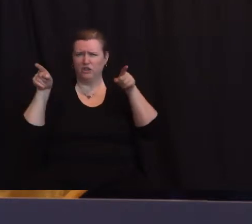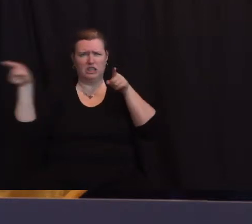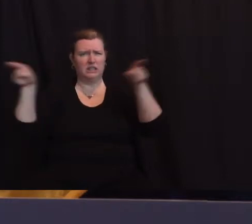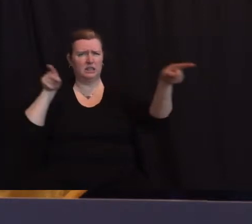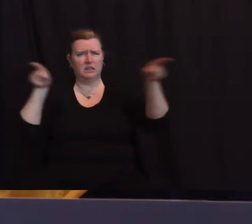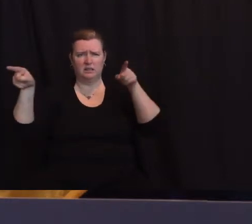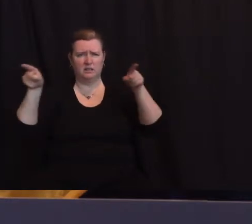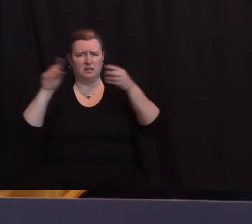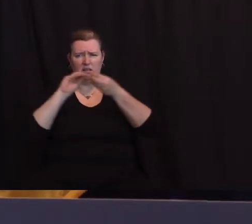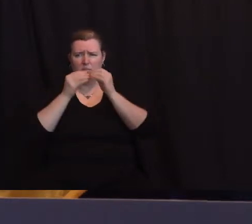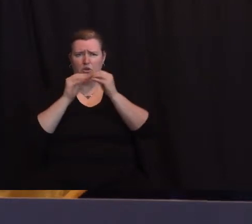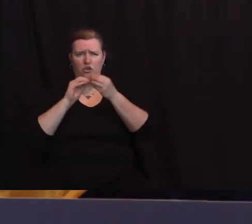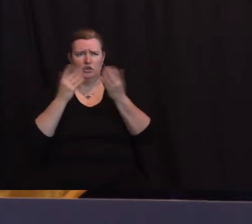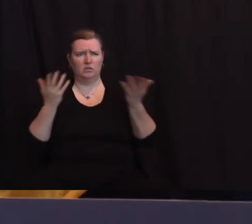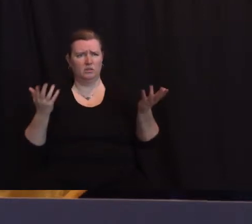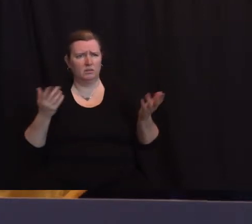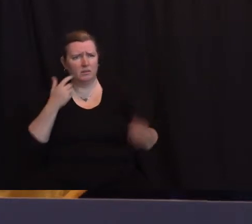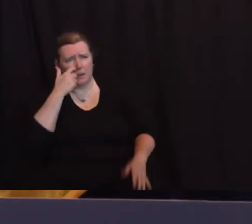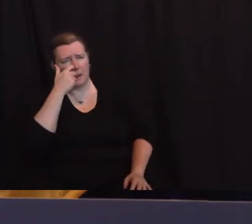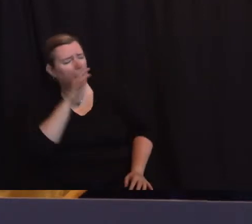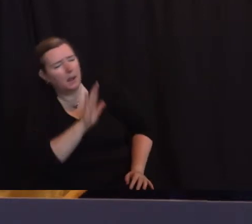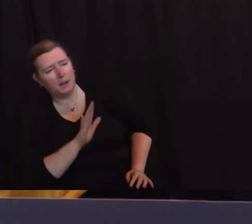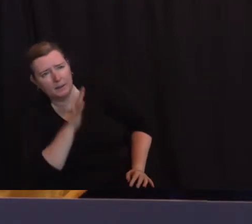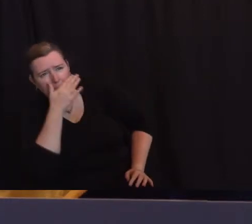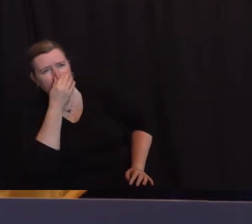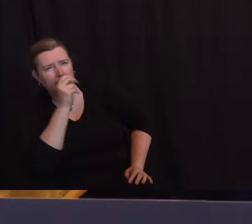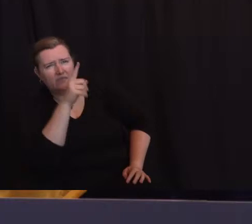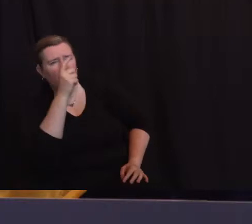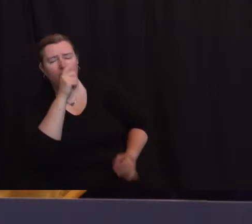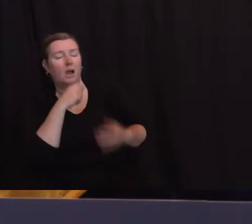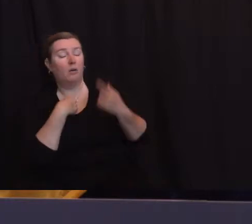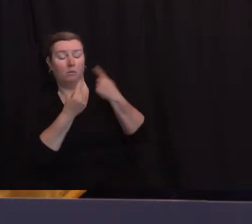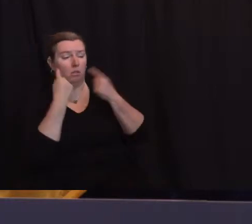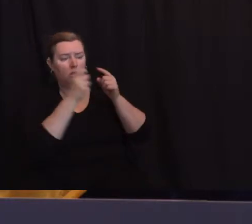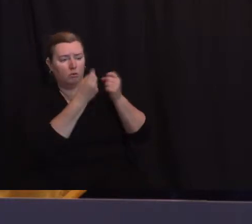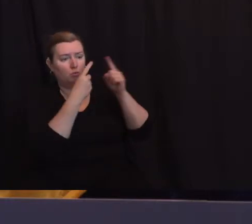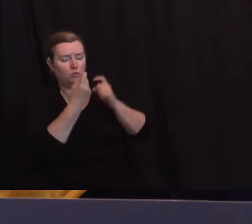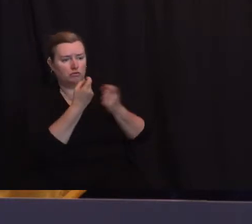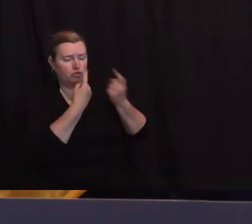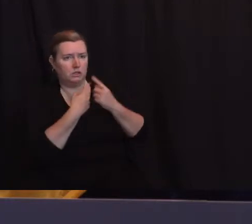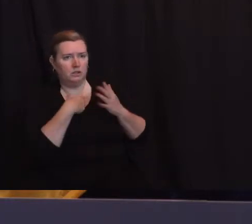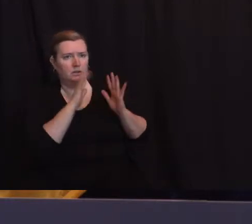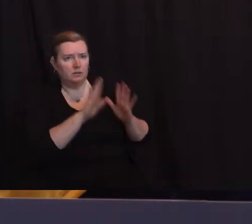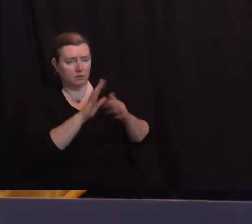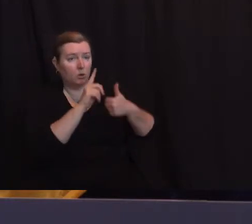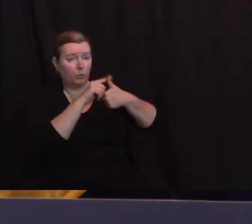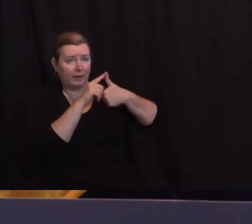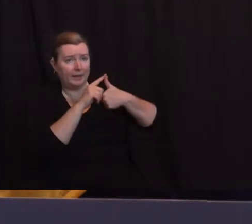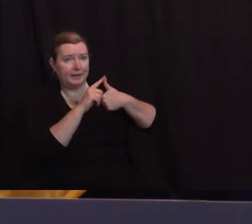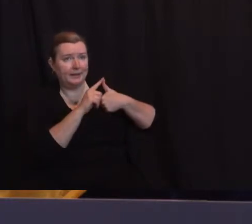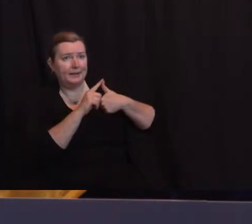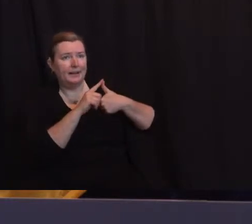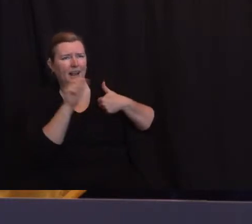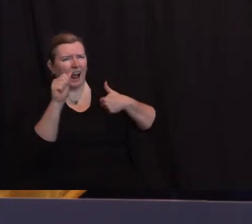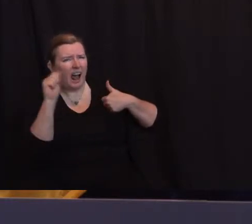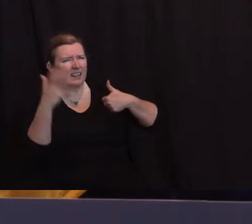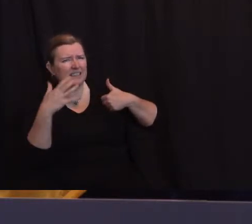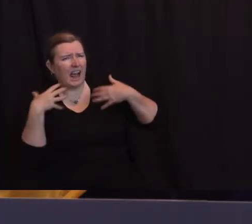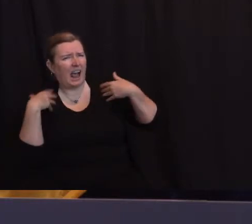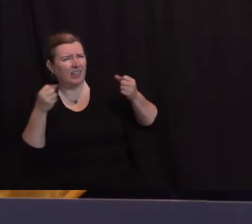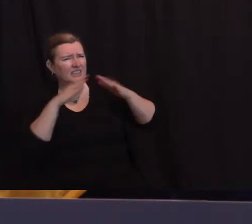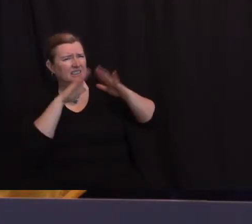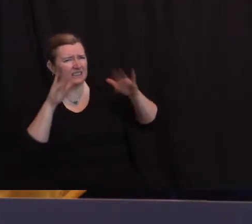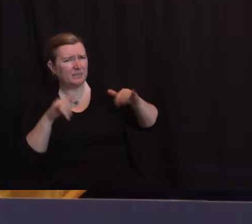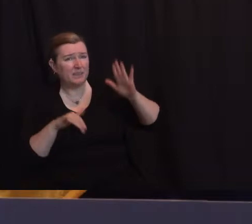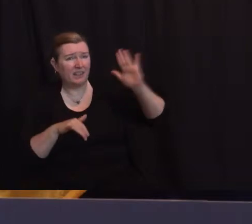Thank you. Could you go back to your first question? I literally didn't understand the first one. First question, Atlantic Health System announced today that its patients